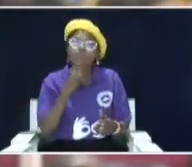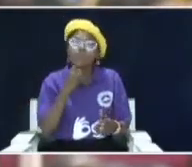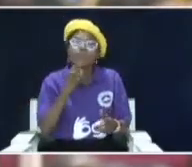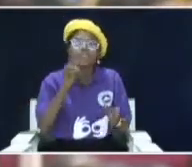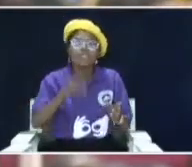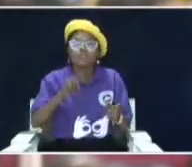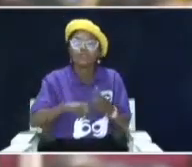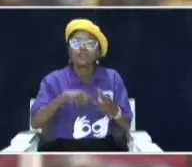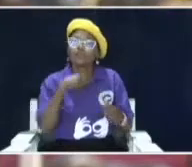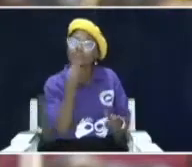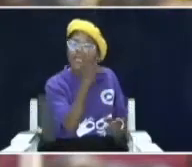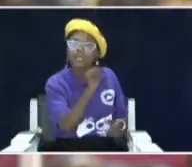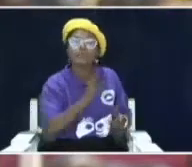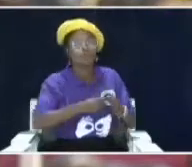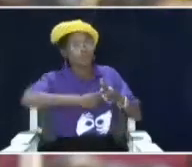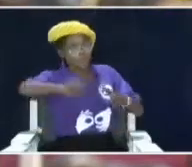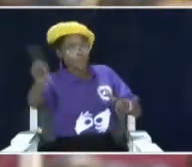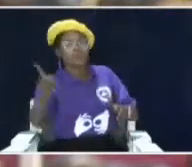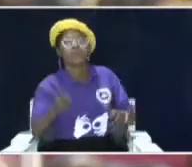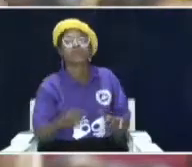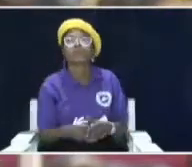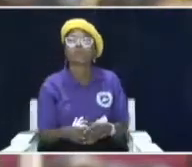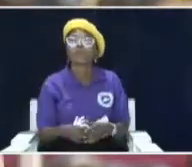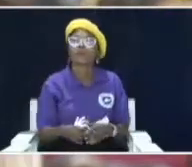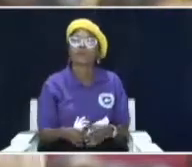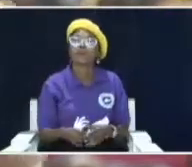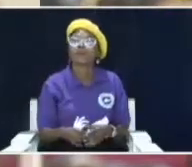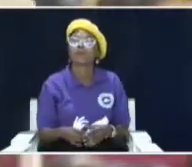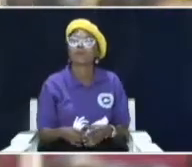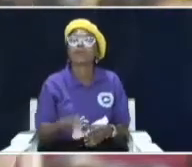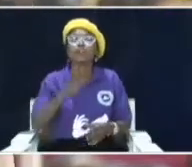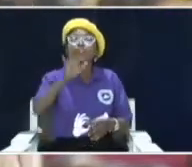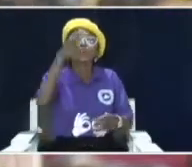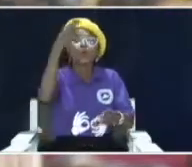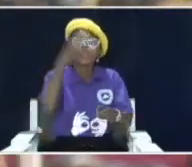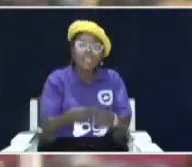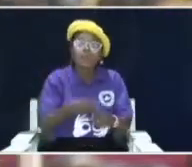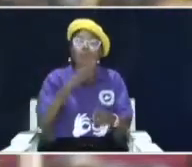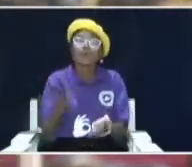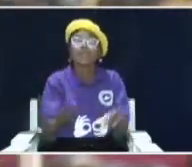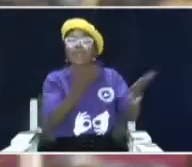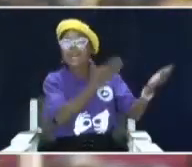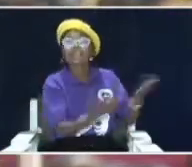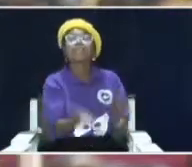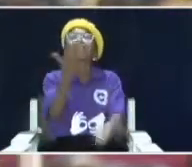disappear. Not only that, your name will carry fire.